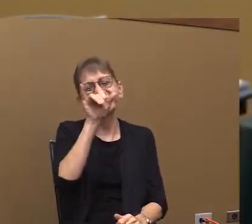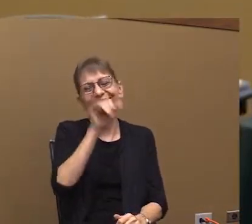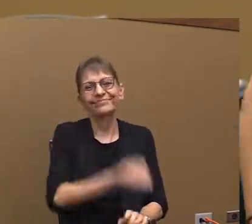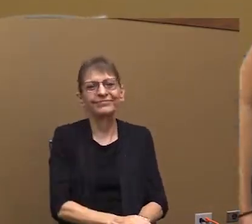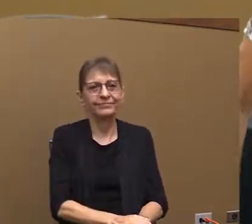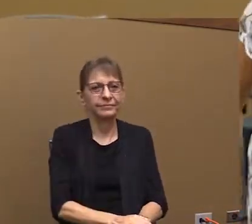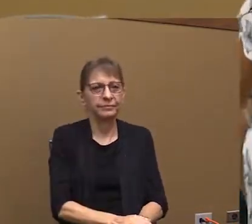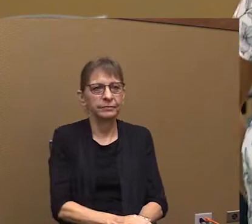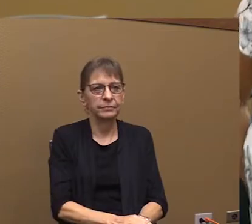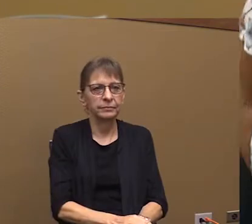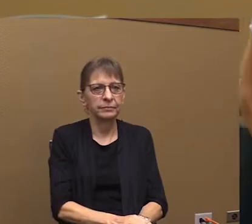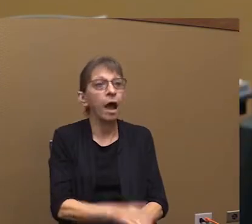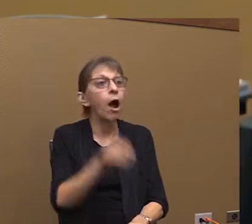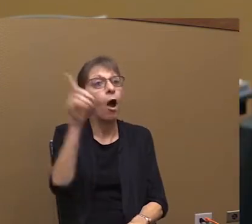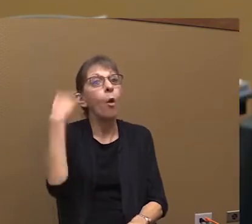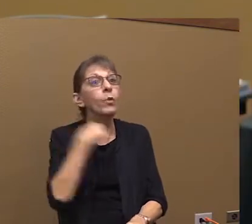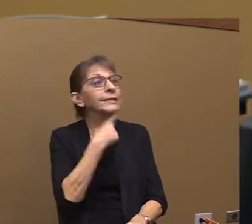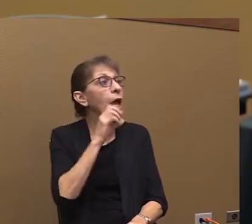And then we said, oh, snap.